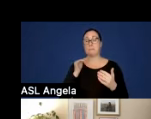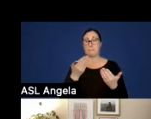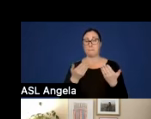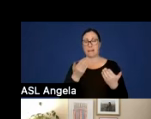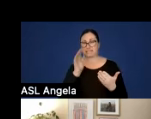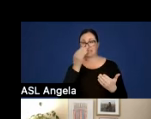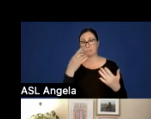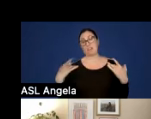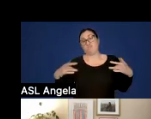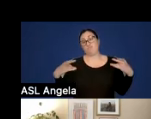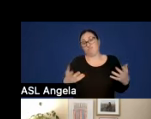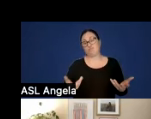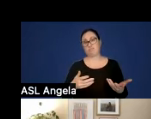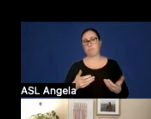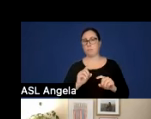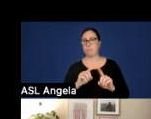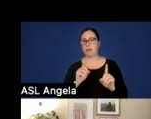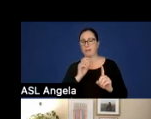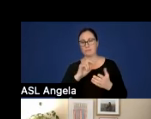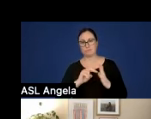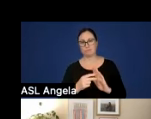unengaged. Next slide, please.